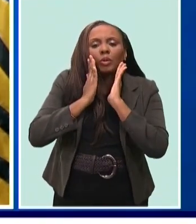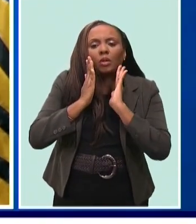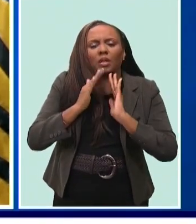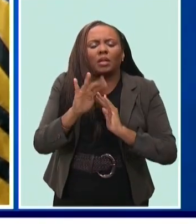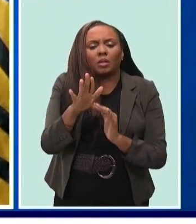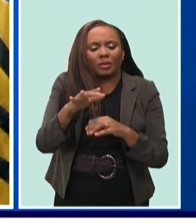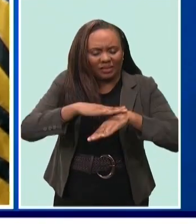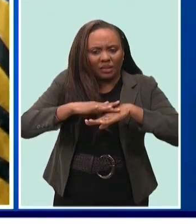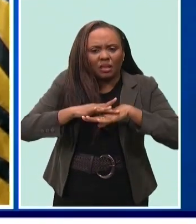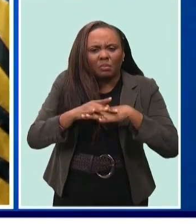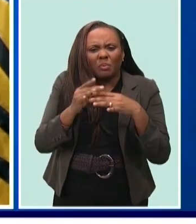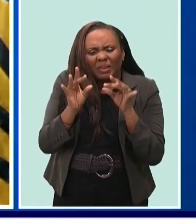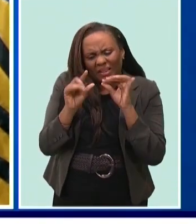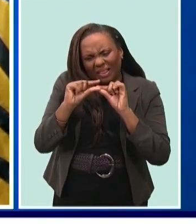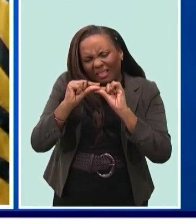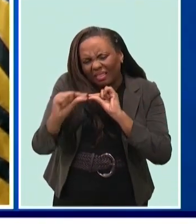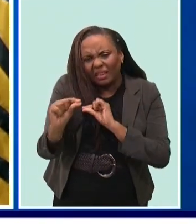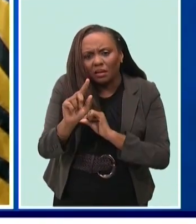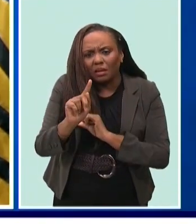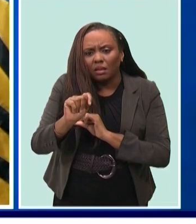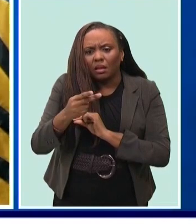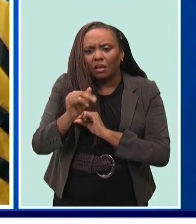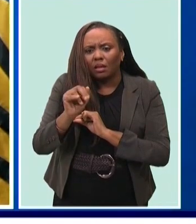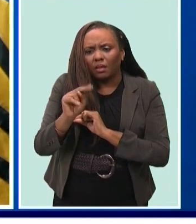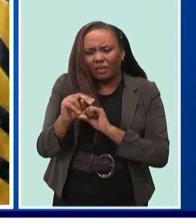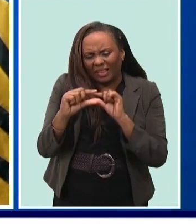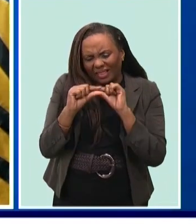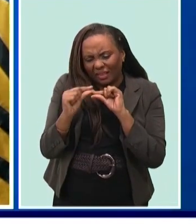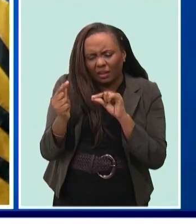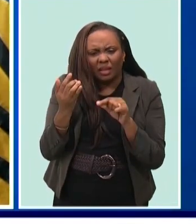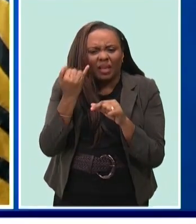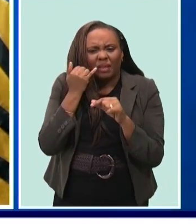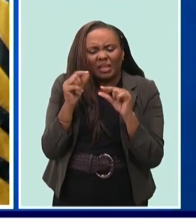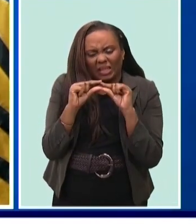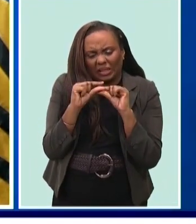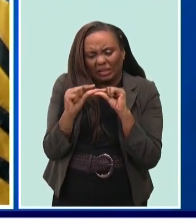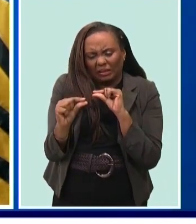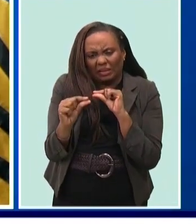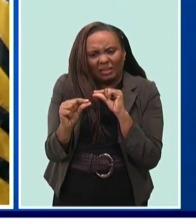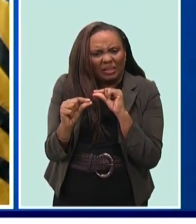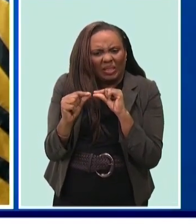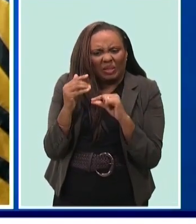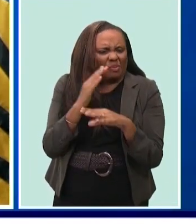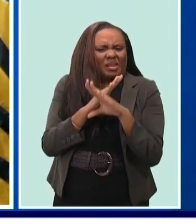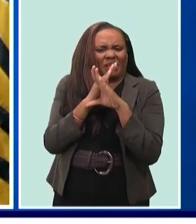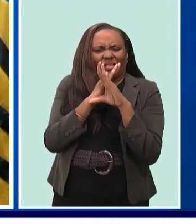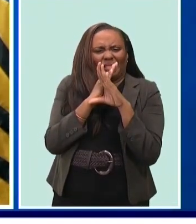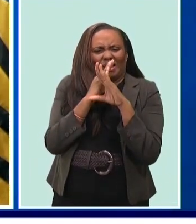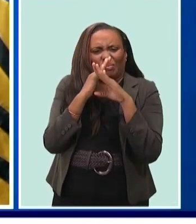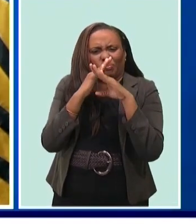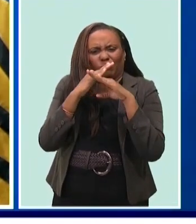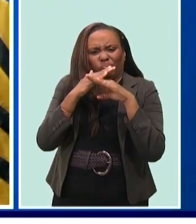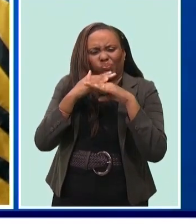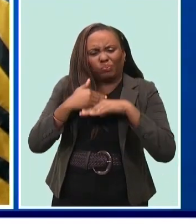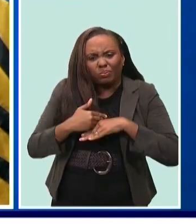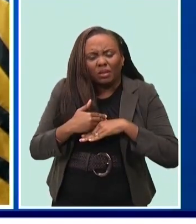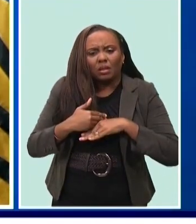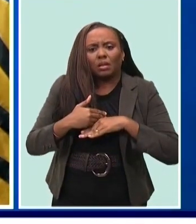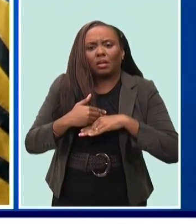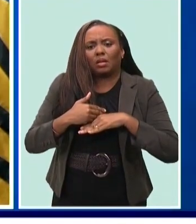thin skin that's a certain thickness, it becomes thinner. So of course, if your skin is thinner, your protective barrier is thinner and you're more prone to